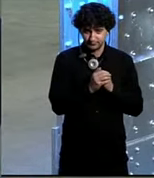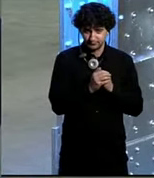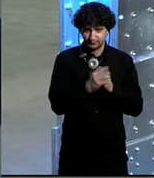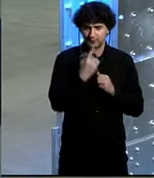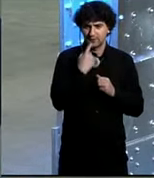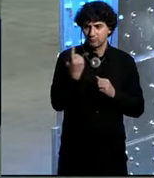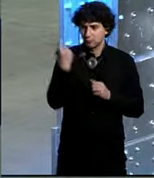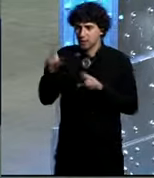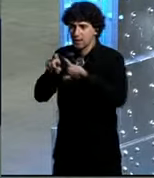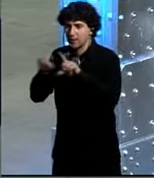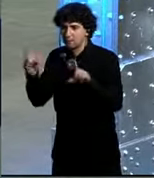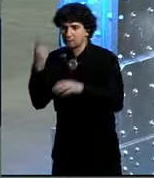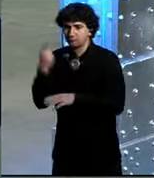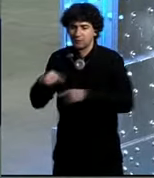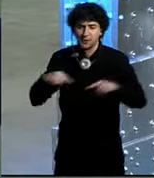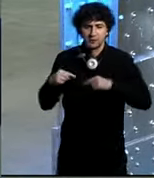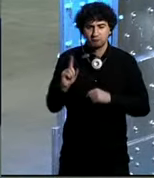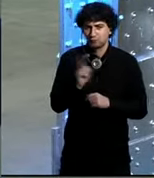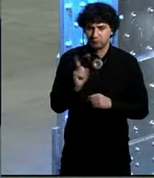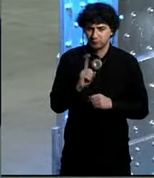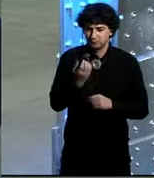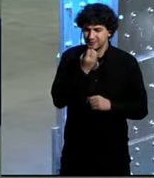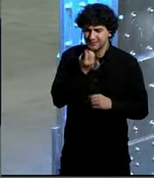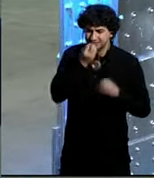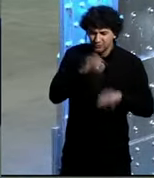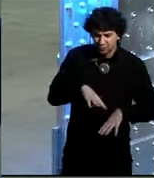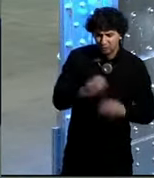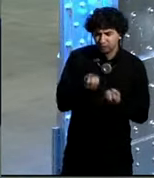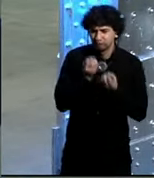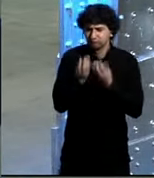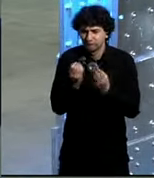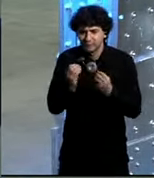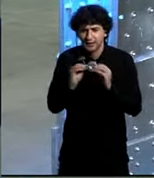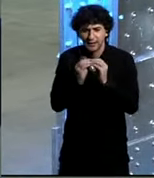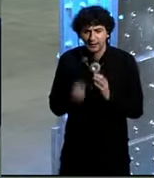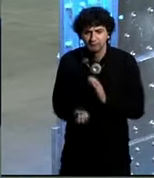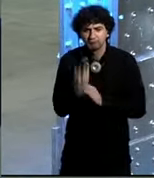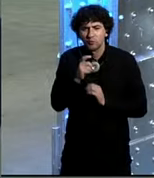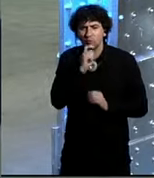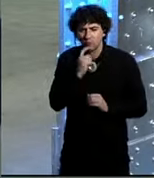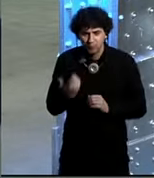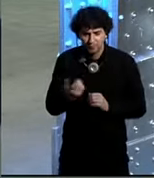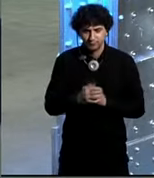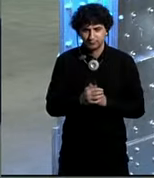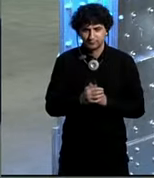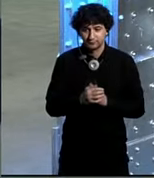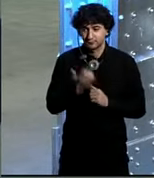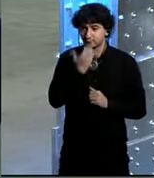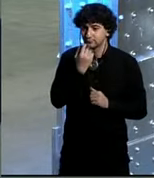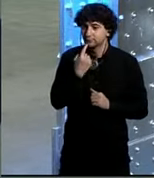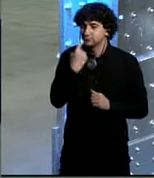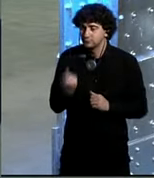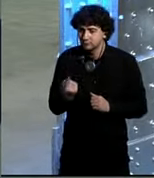about the story world that we started to create to be able to build the stories. If we would have gone to them and said that, okay, so this is the brief, we're going to